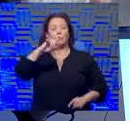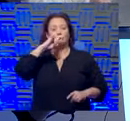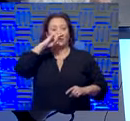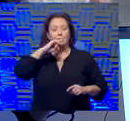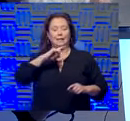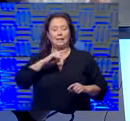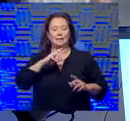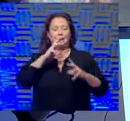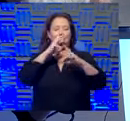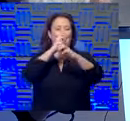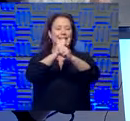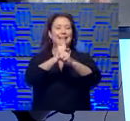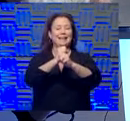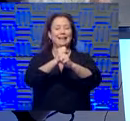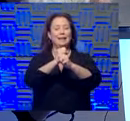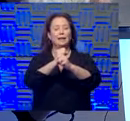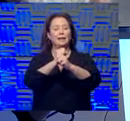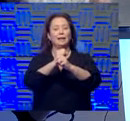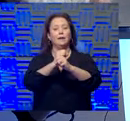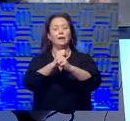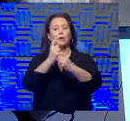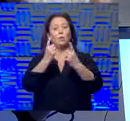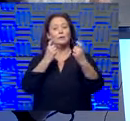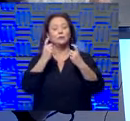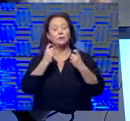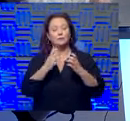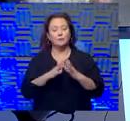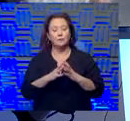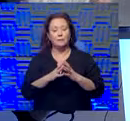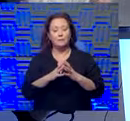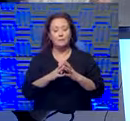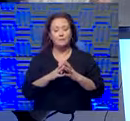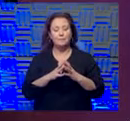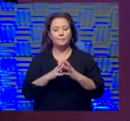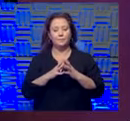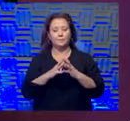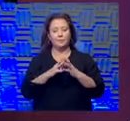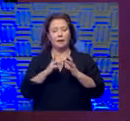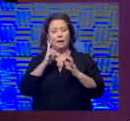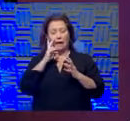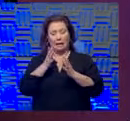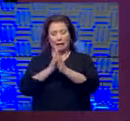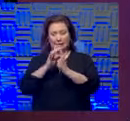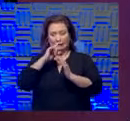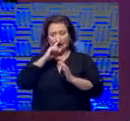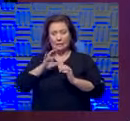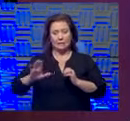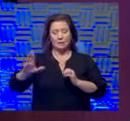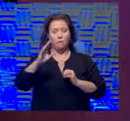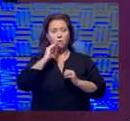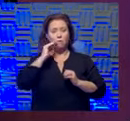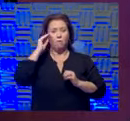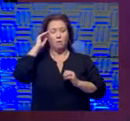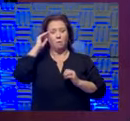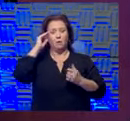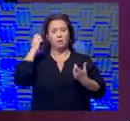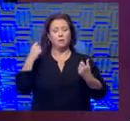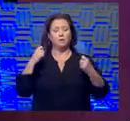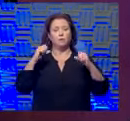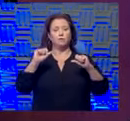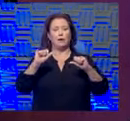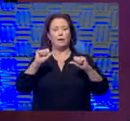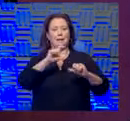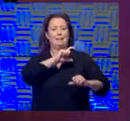just been fascinating. And one of the things that I've kind of charged them to do within their household is to kind of be the